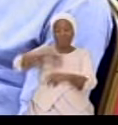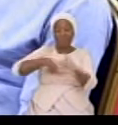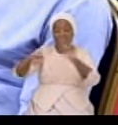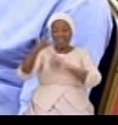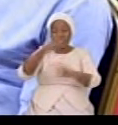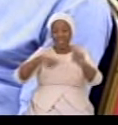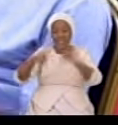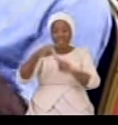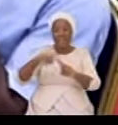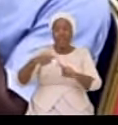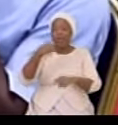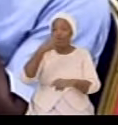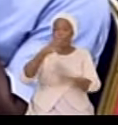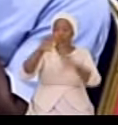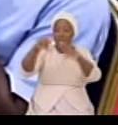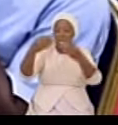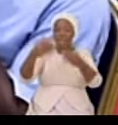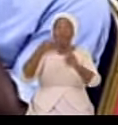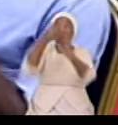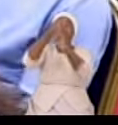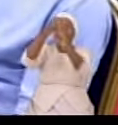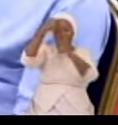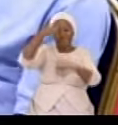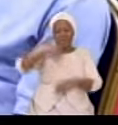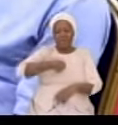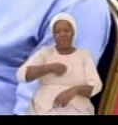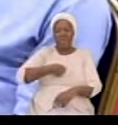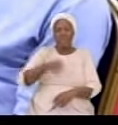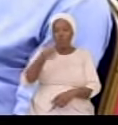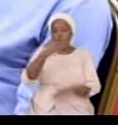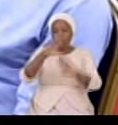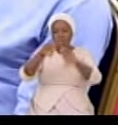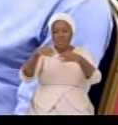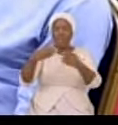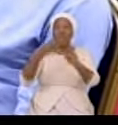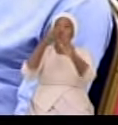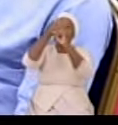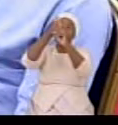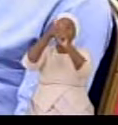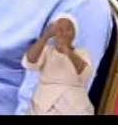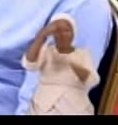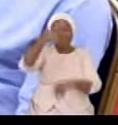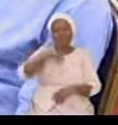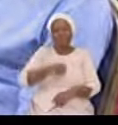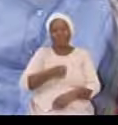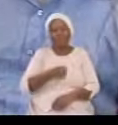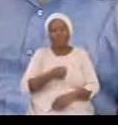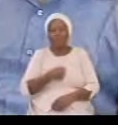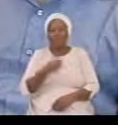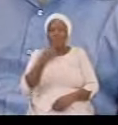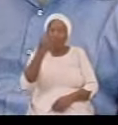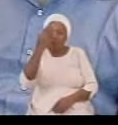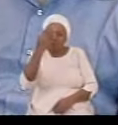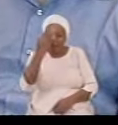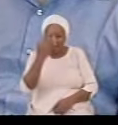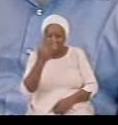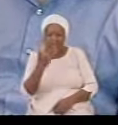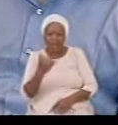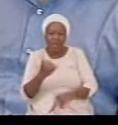who gave himself for me, who gave himself for me. Why?